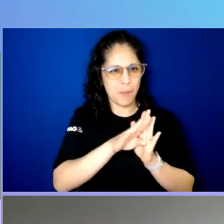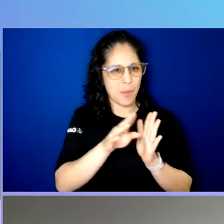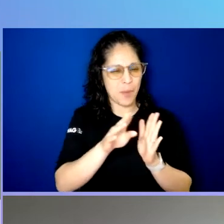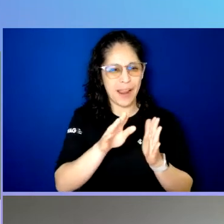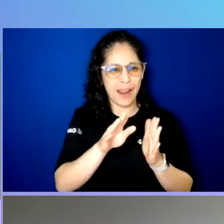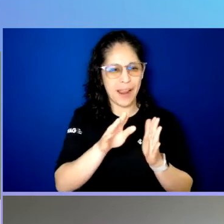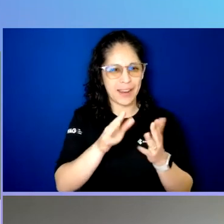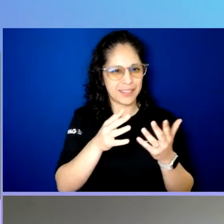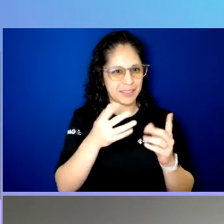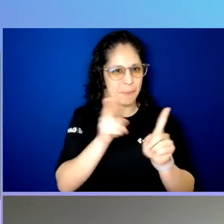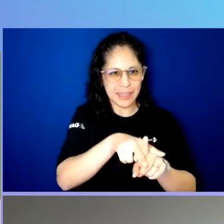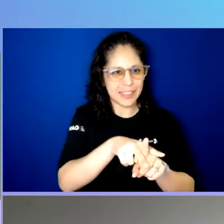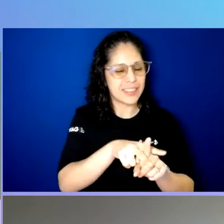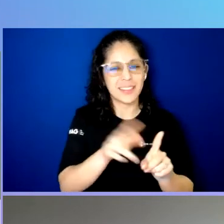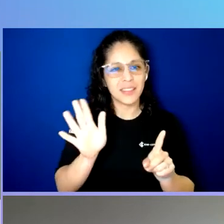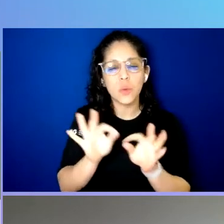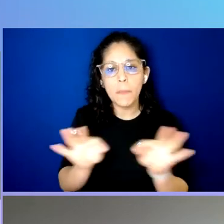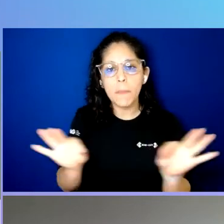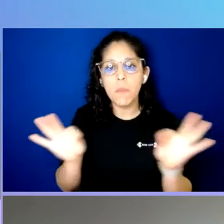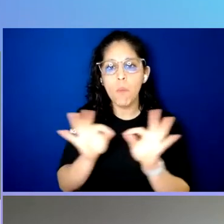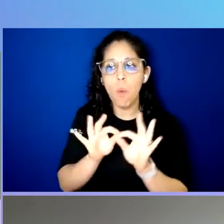gained.